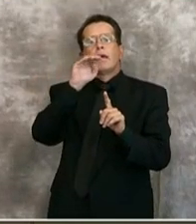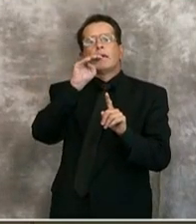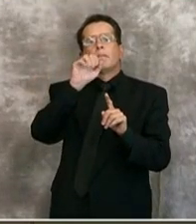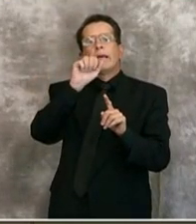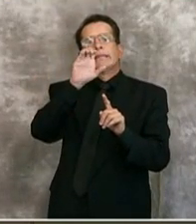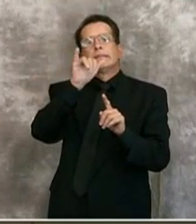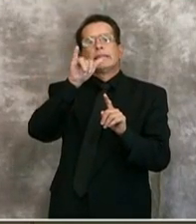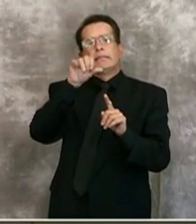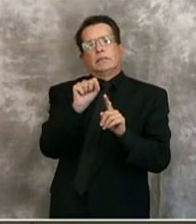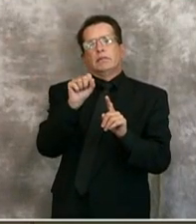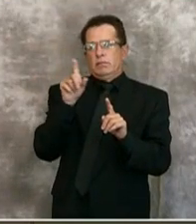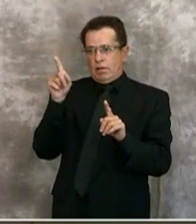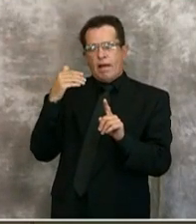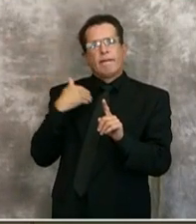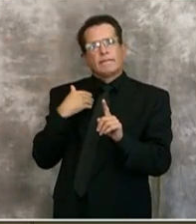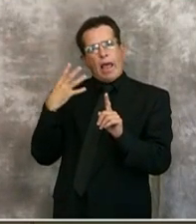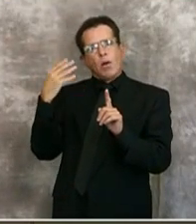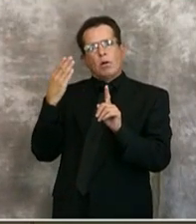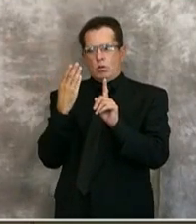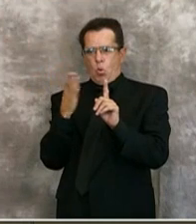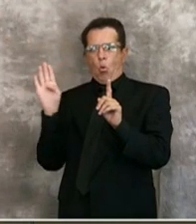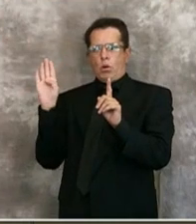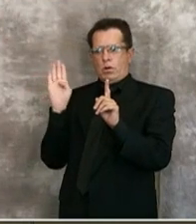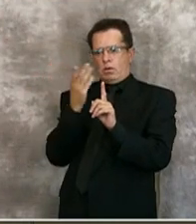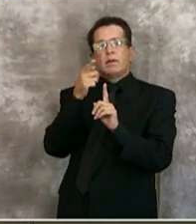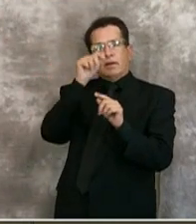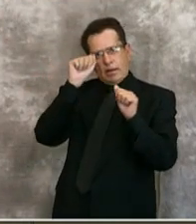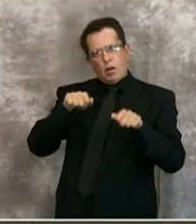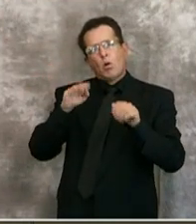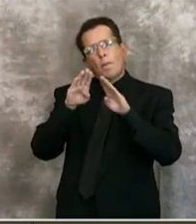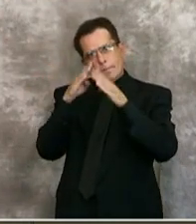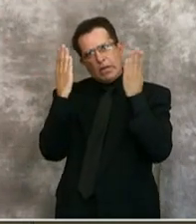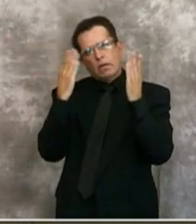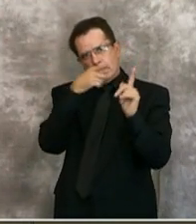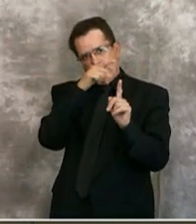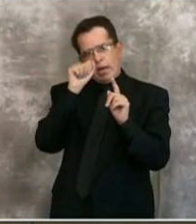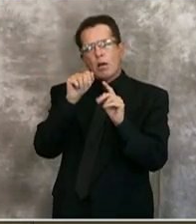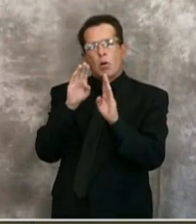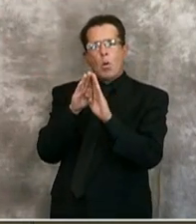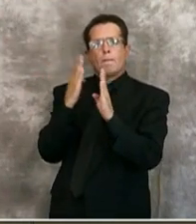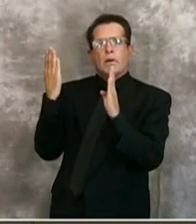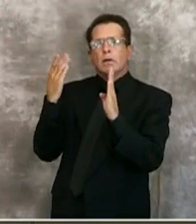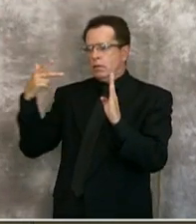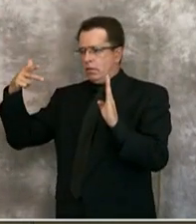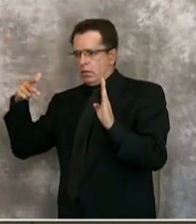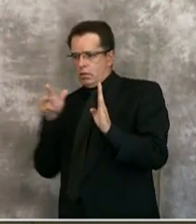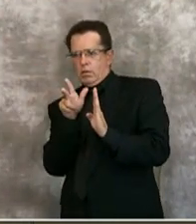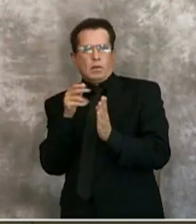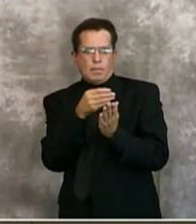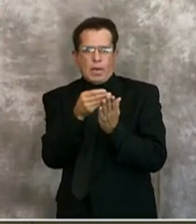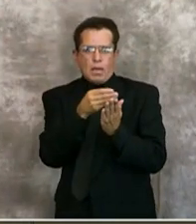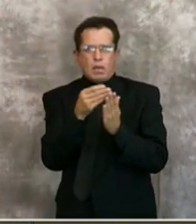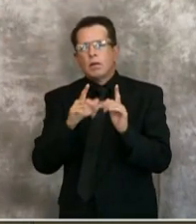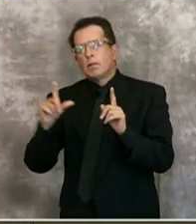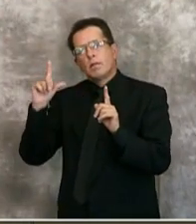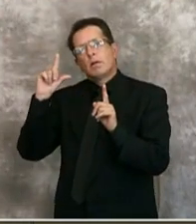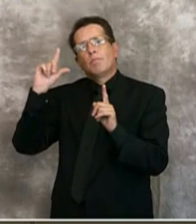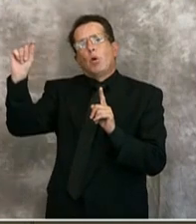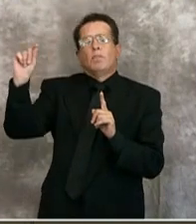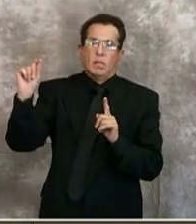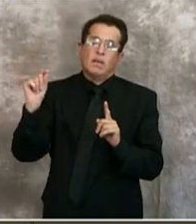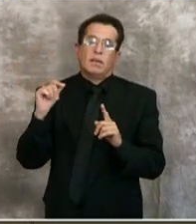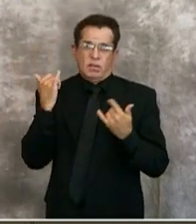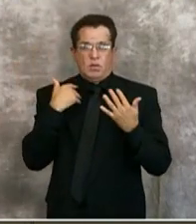has outdoor exits, they can remain open. So just wanted to make that clarification. It's